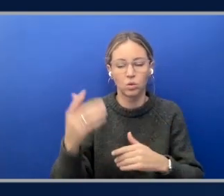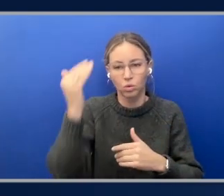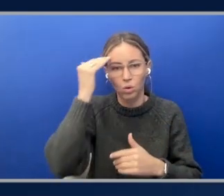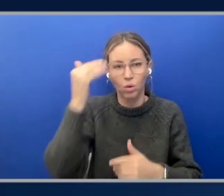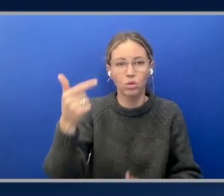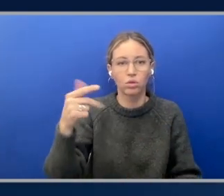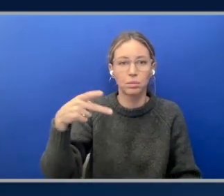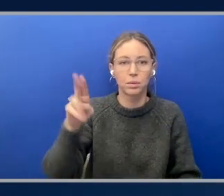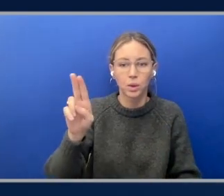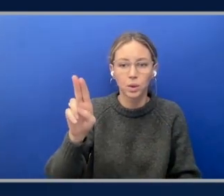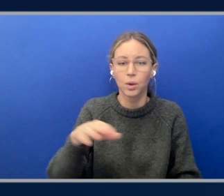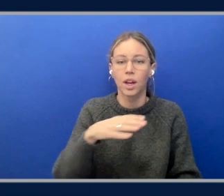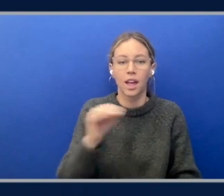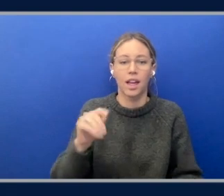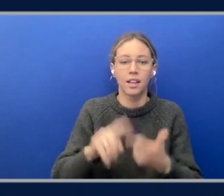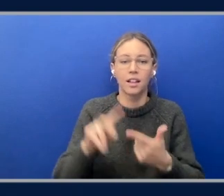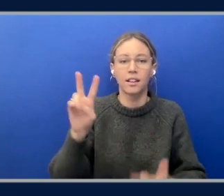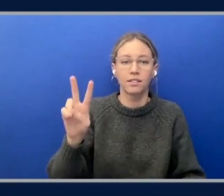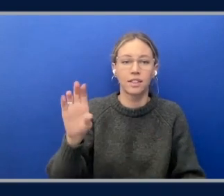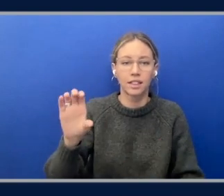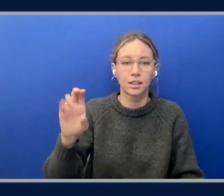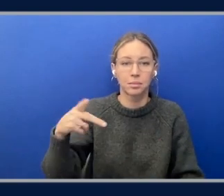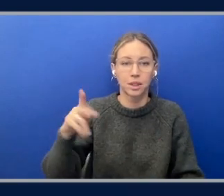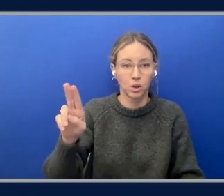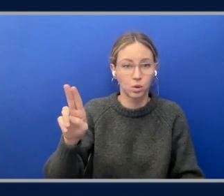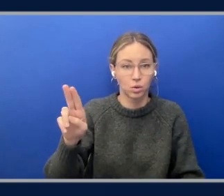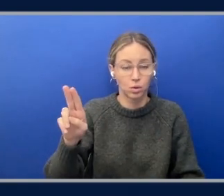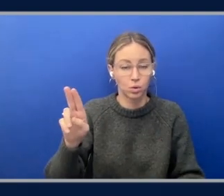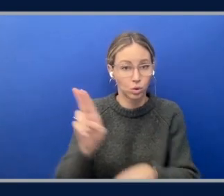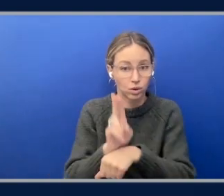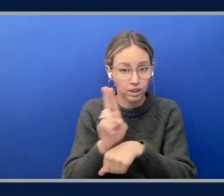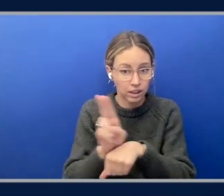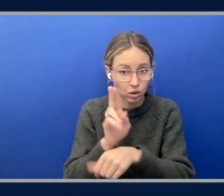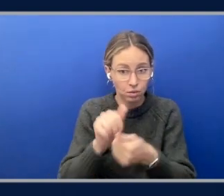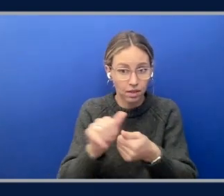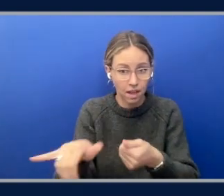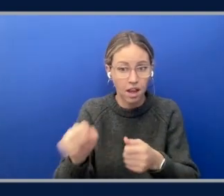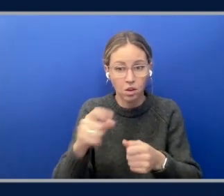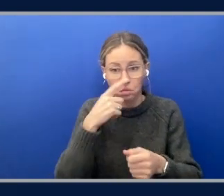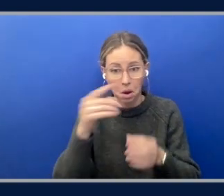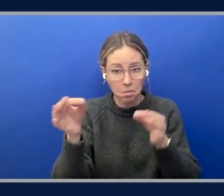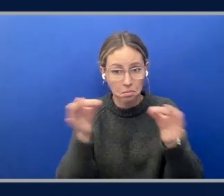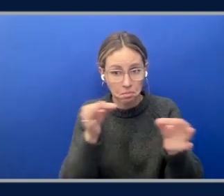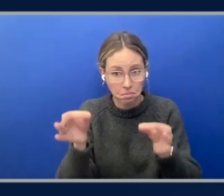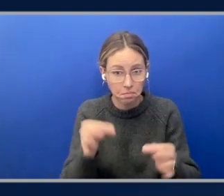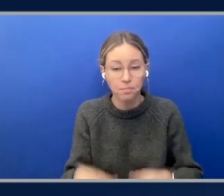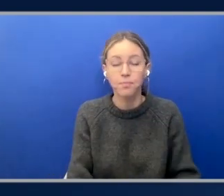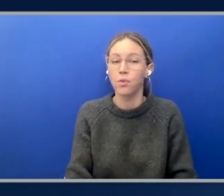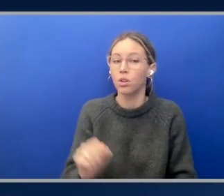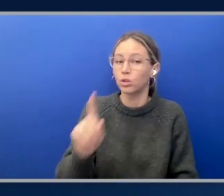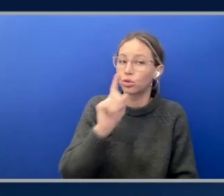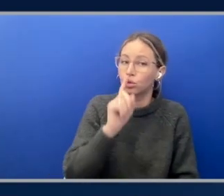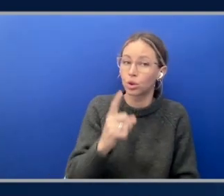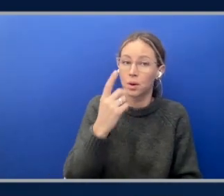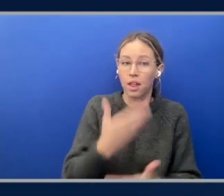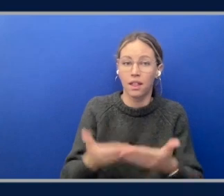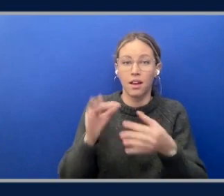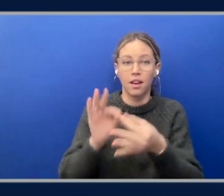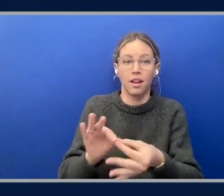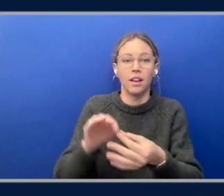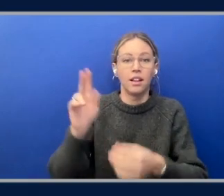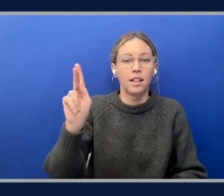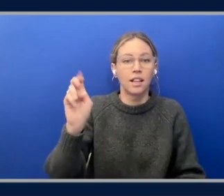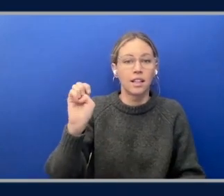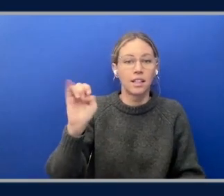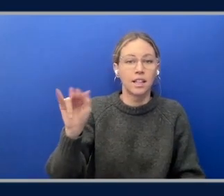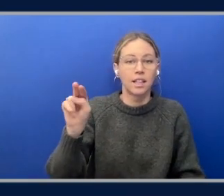vCPU utilization with this feature, right? Can we quickly cover that? Yeah, absolutely. So with this, and I think this is one of the things in the keynote from Swami